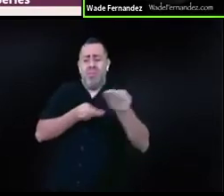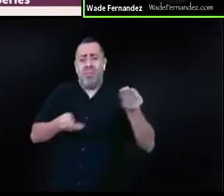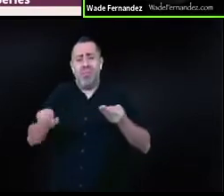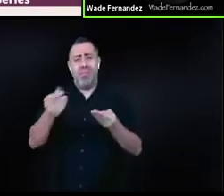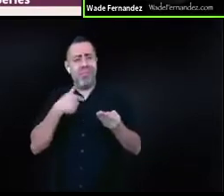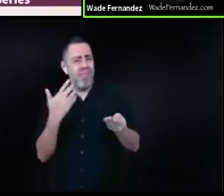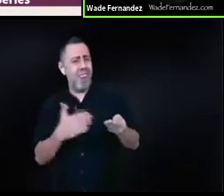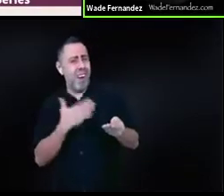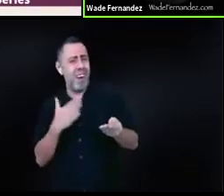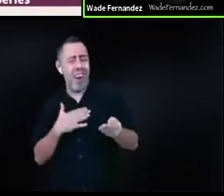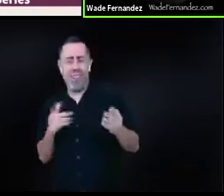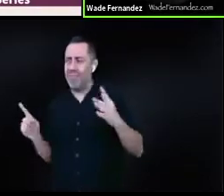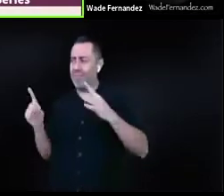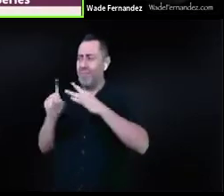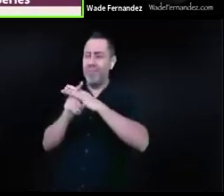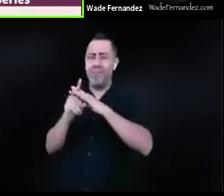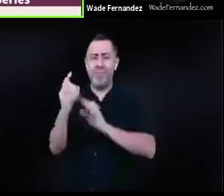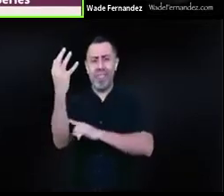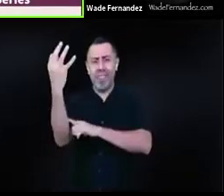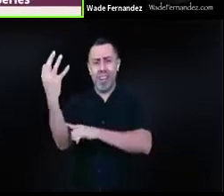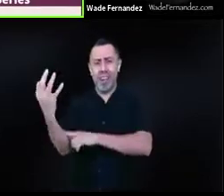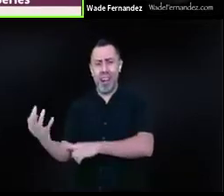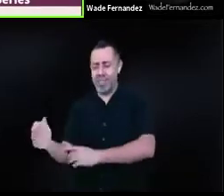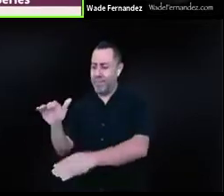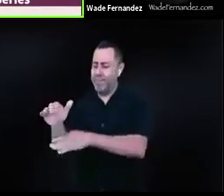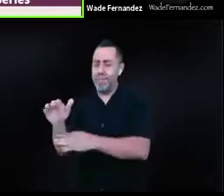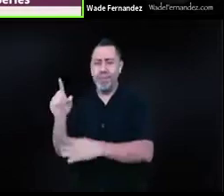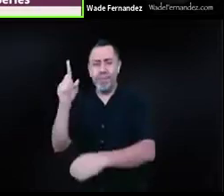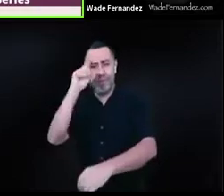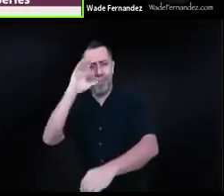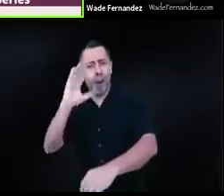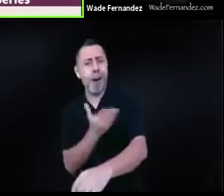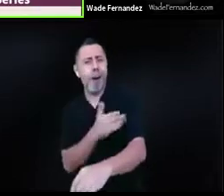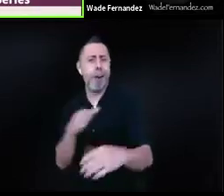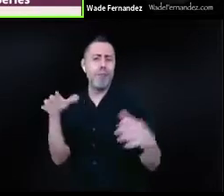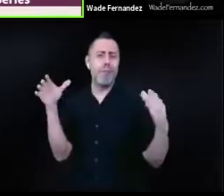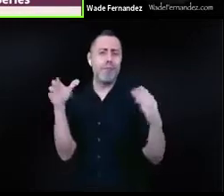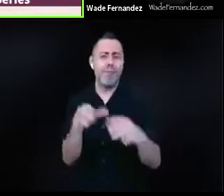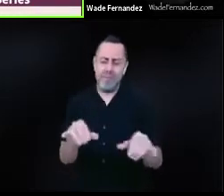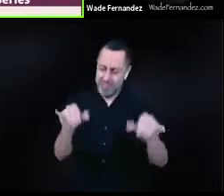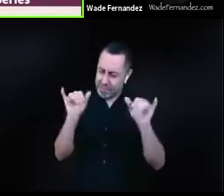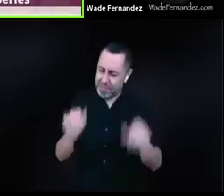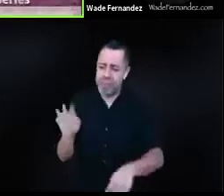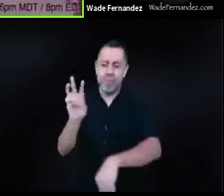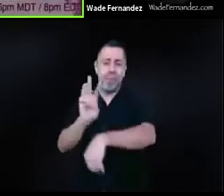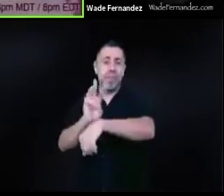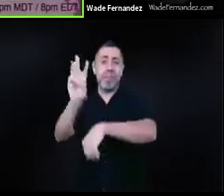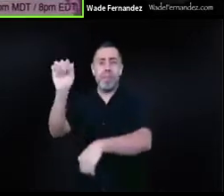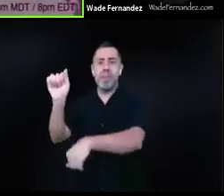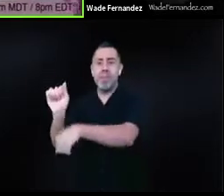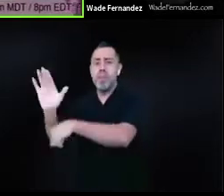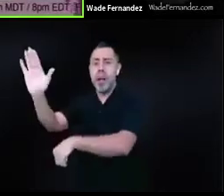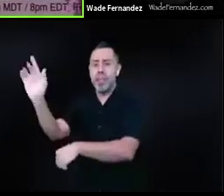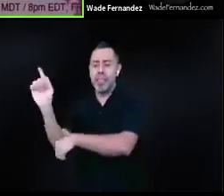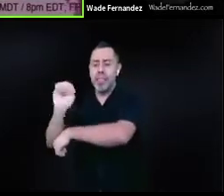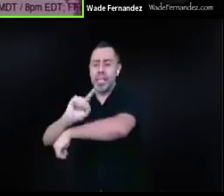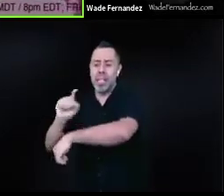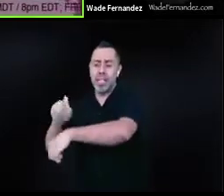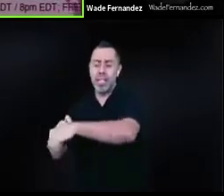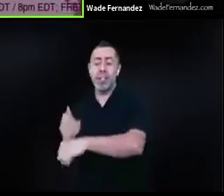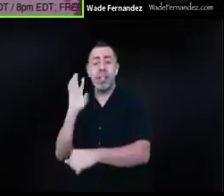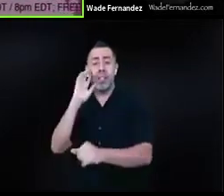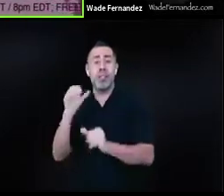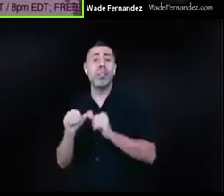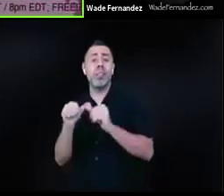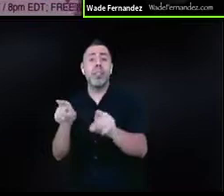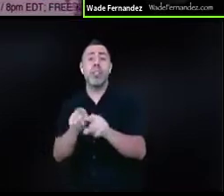Friday night for our concert series. Always 6 o'clock Mountain Daylight Time, and we're continuing with our Wednesday evening Wisdom